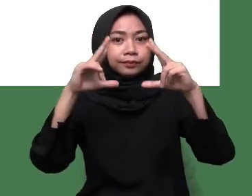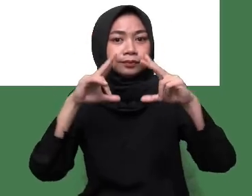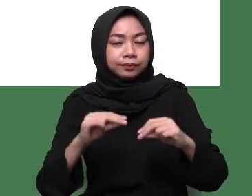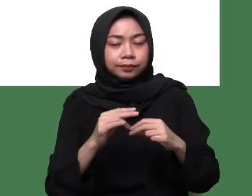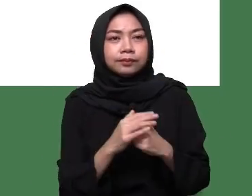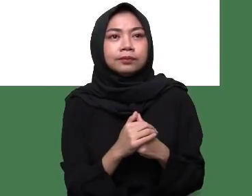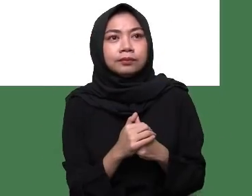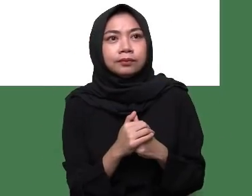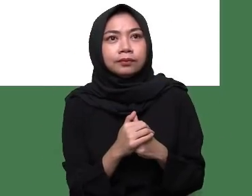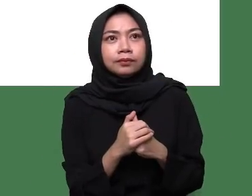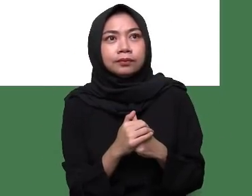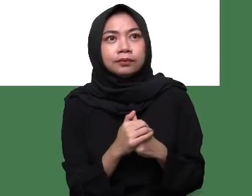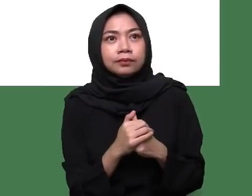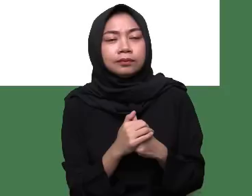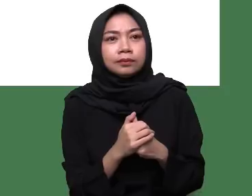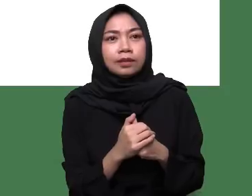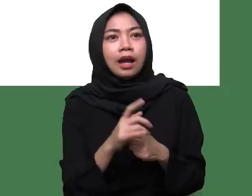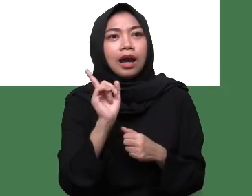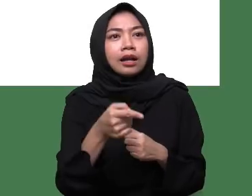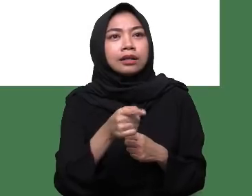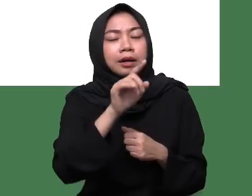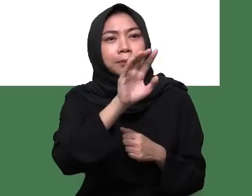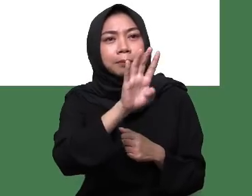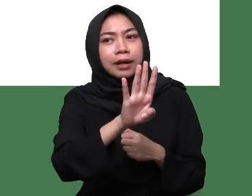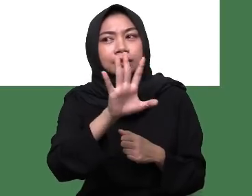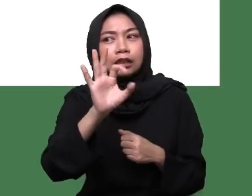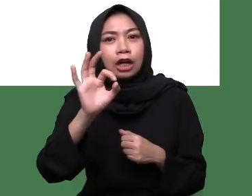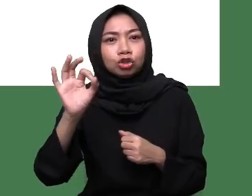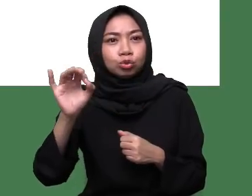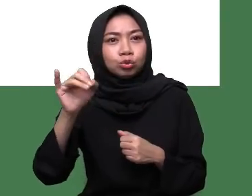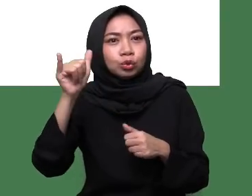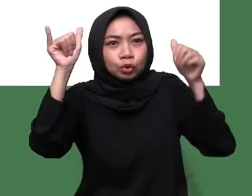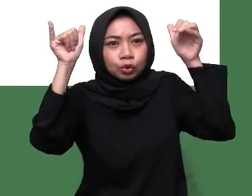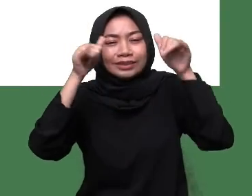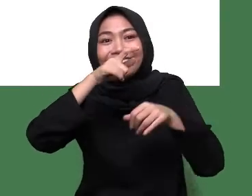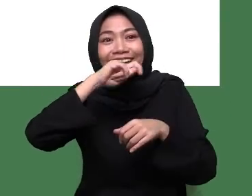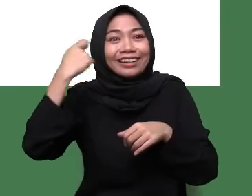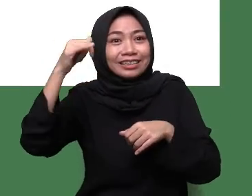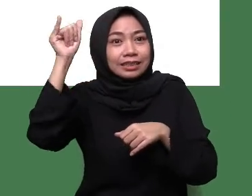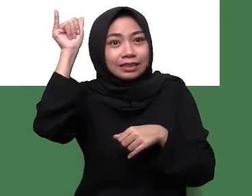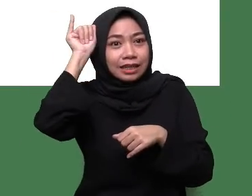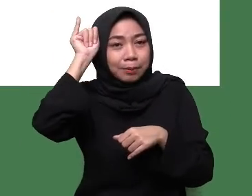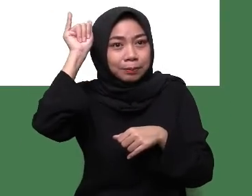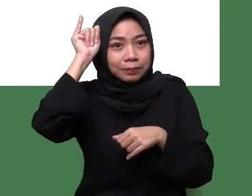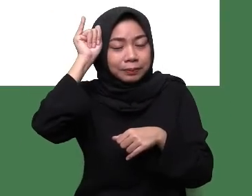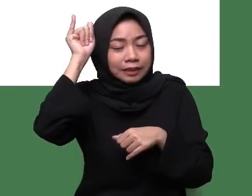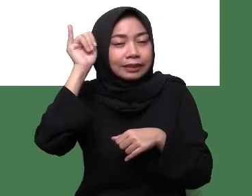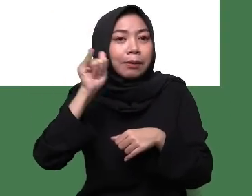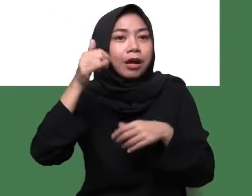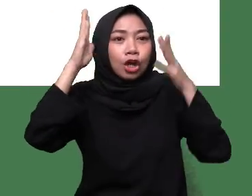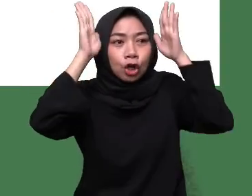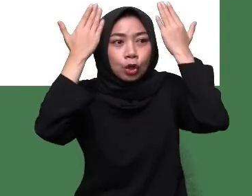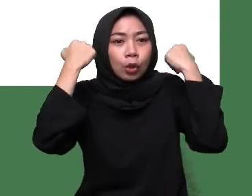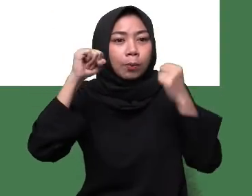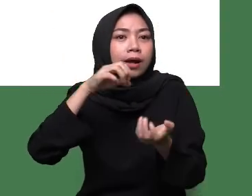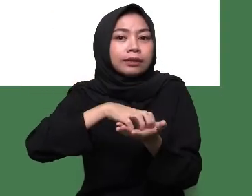are 415 cases of infected beef and dairy cattle in Kepulauan Riau,